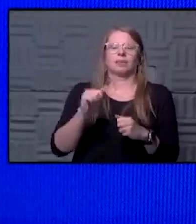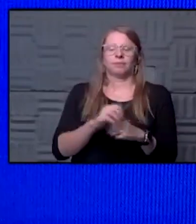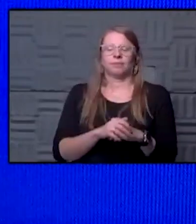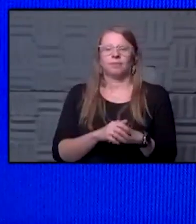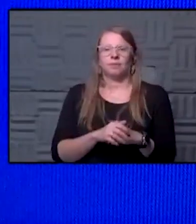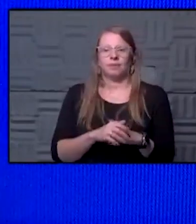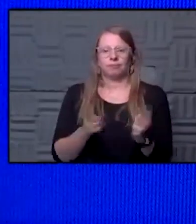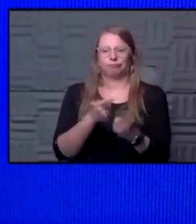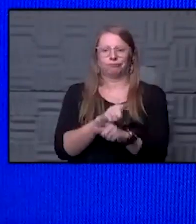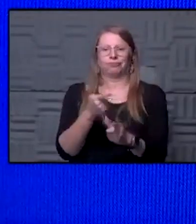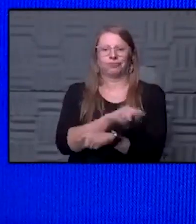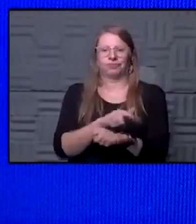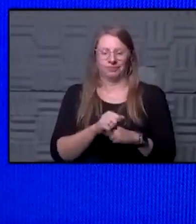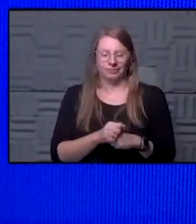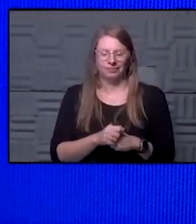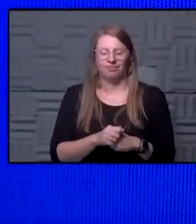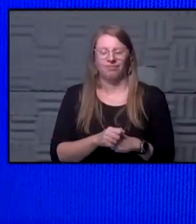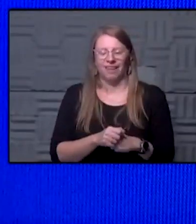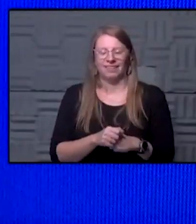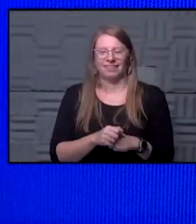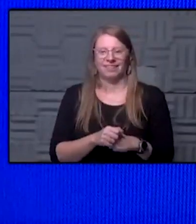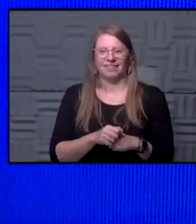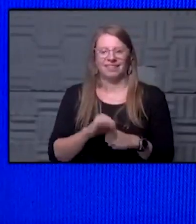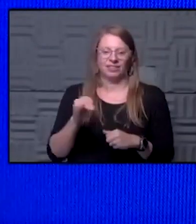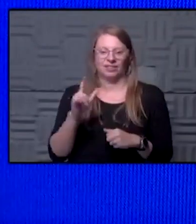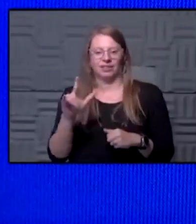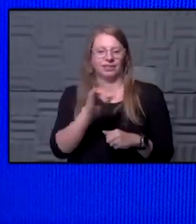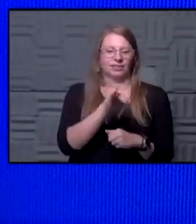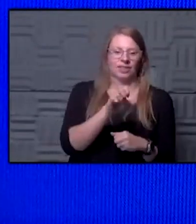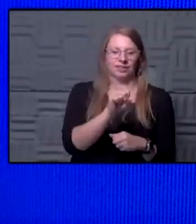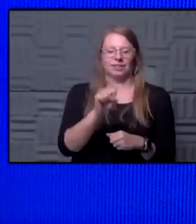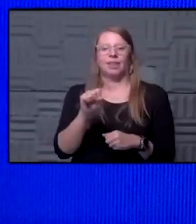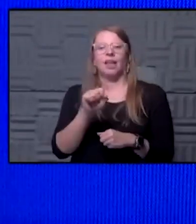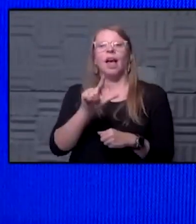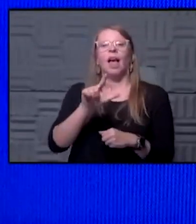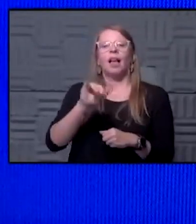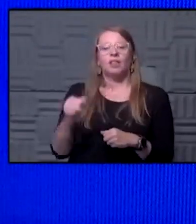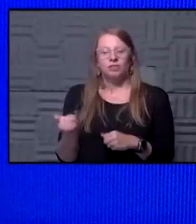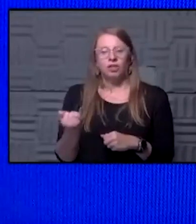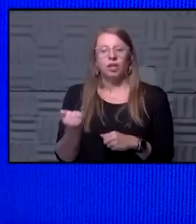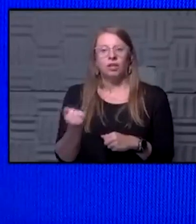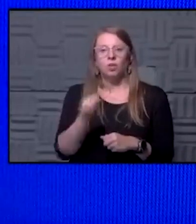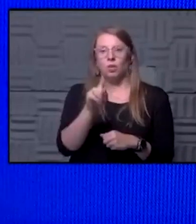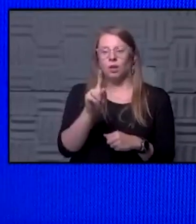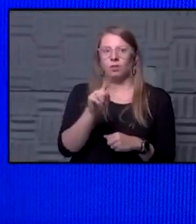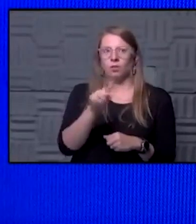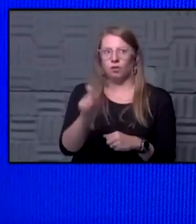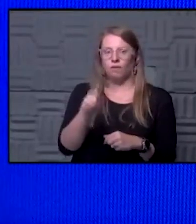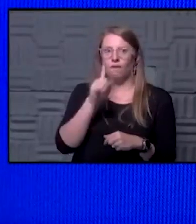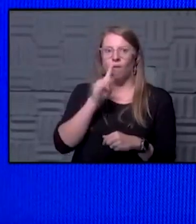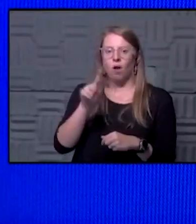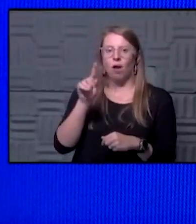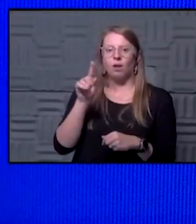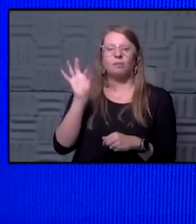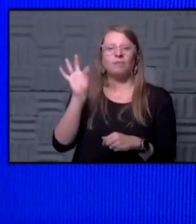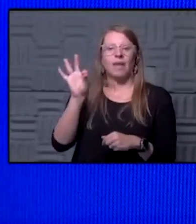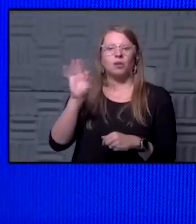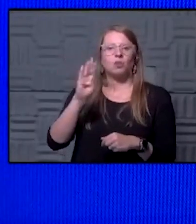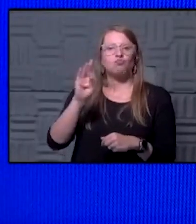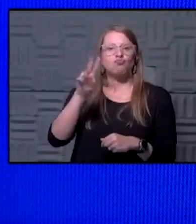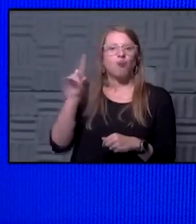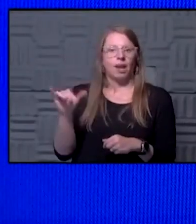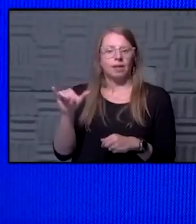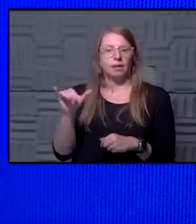that. We're interchangeable. Okay, Yeah, so J&J. That's all right. That's close enough. So LJ, question for Pastor Brady: are